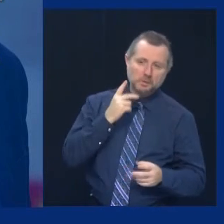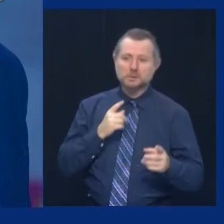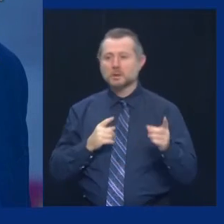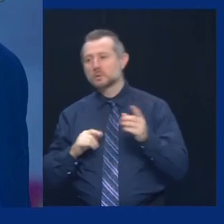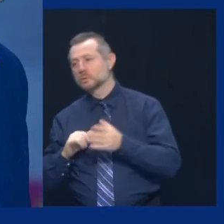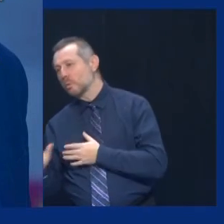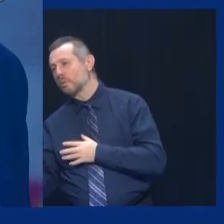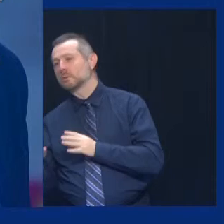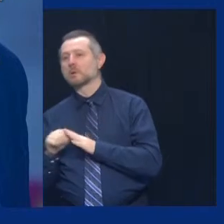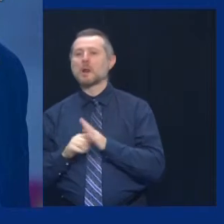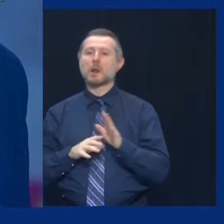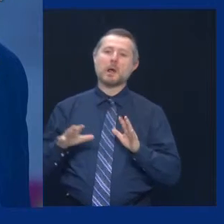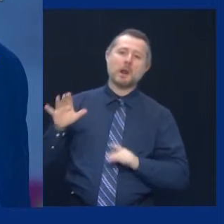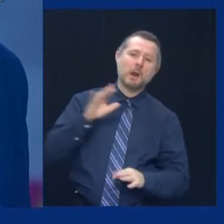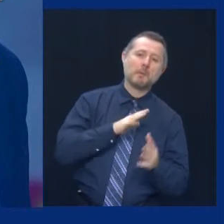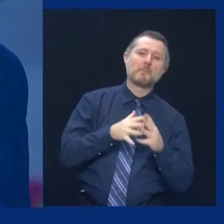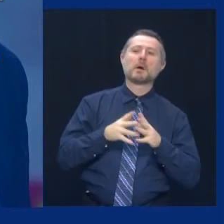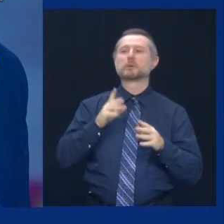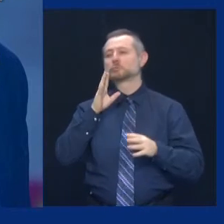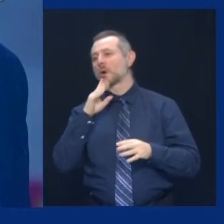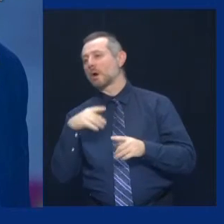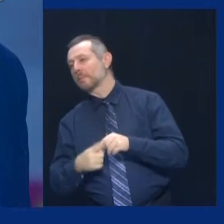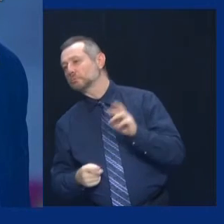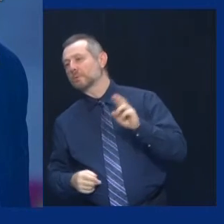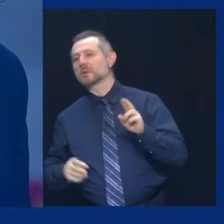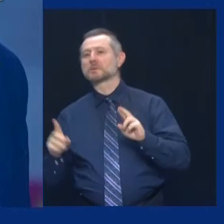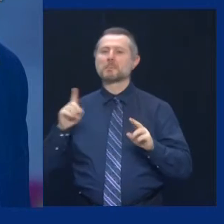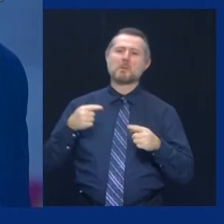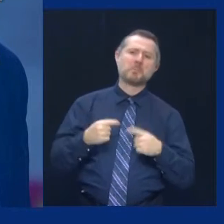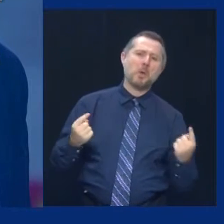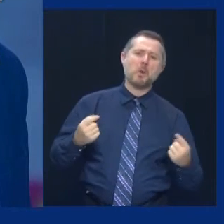in this country, everything is so polarized.